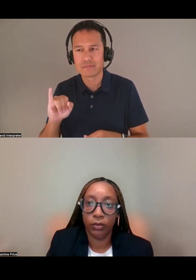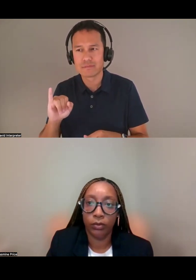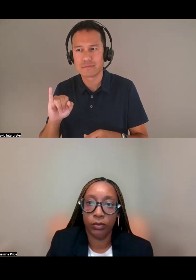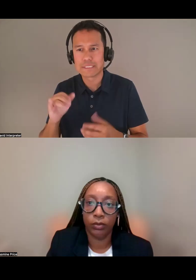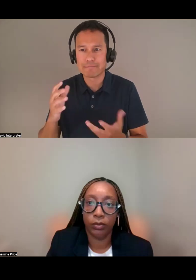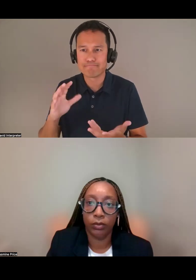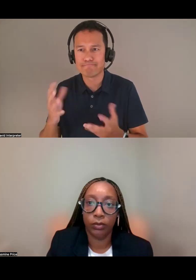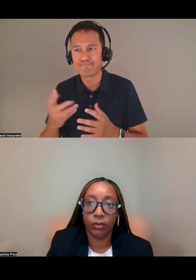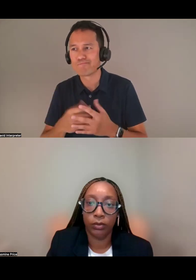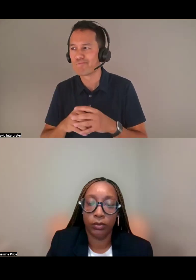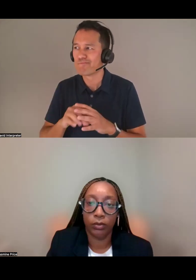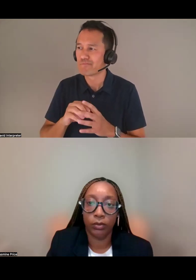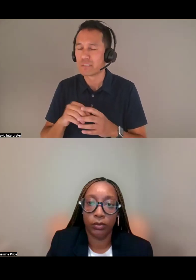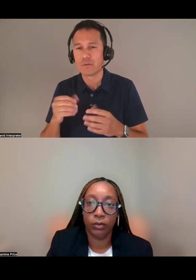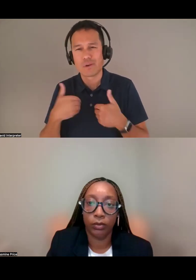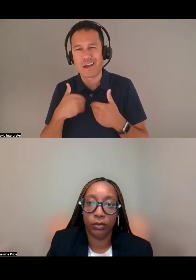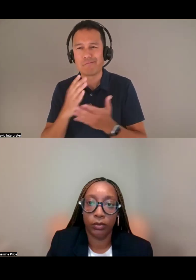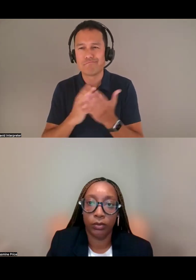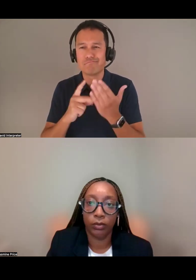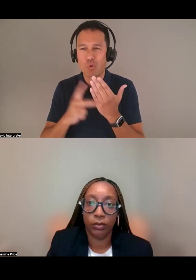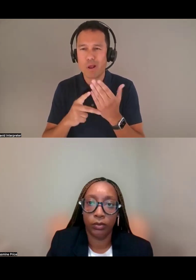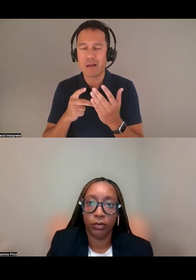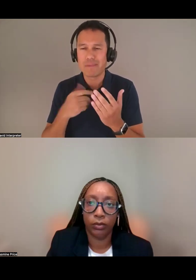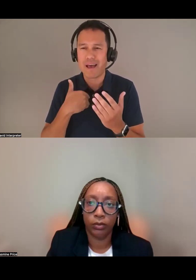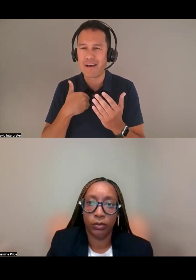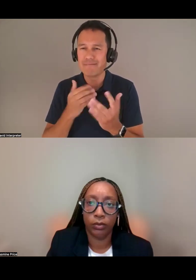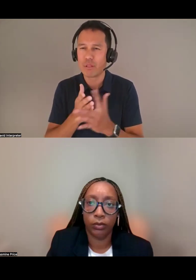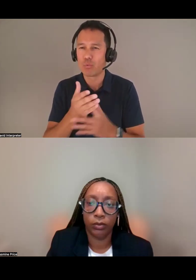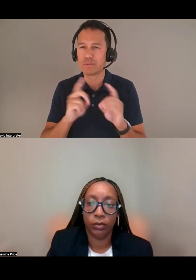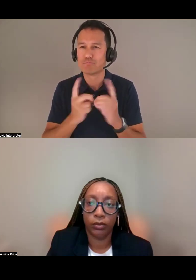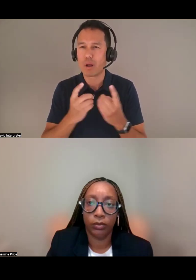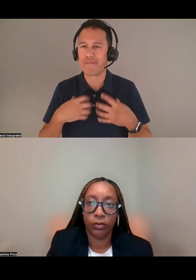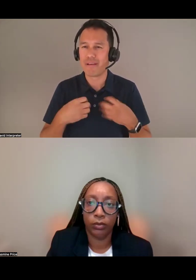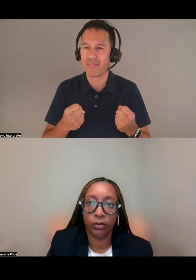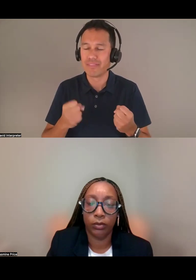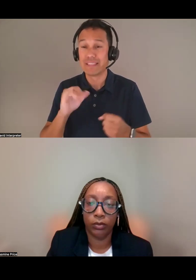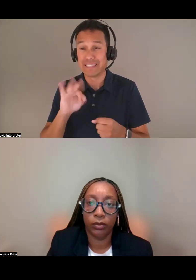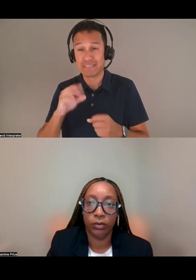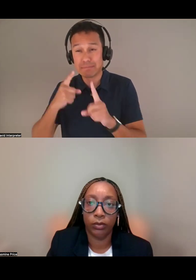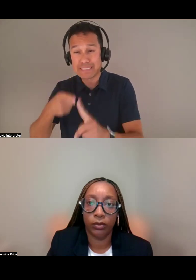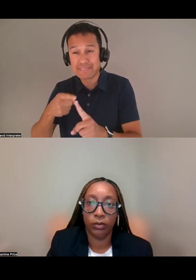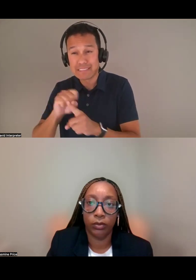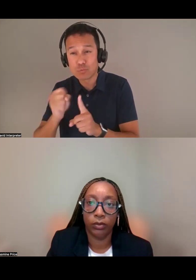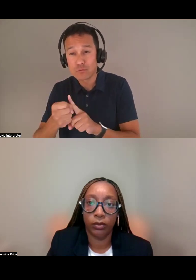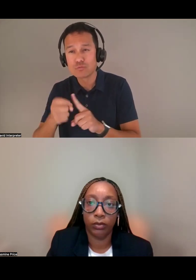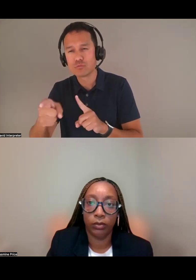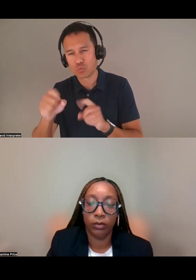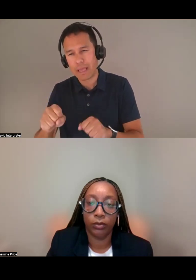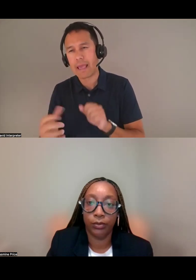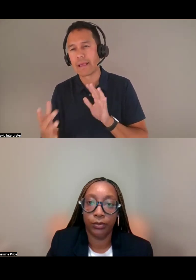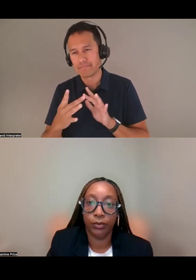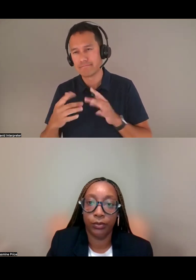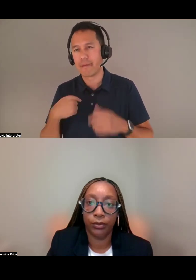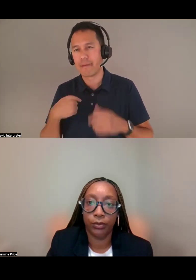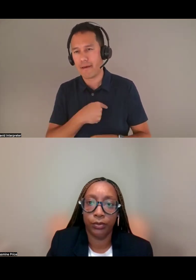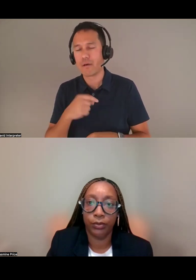There are some programs through Department of Health. So we, if there are specific cases, you can reach out to us and we can work